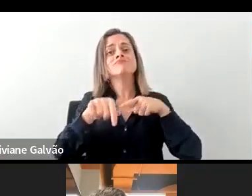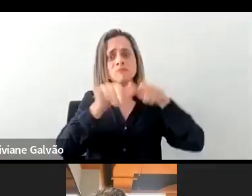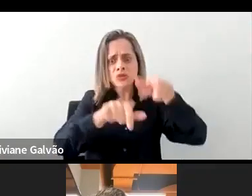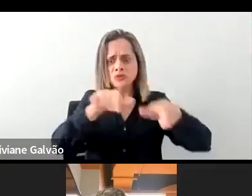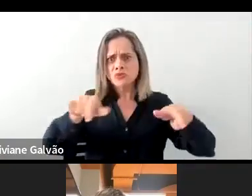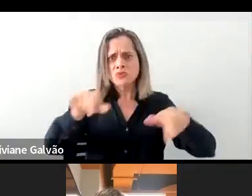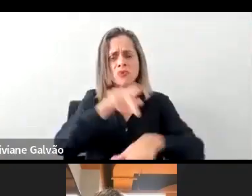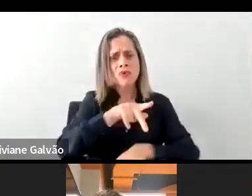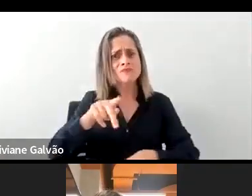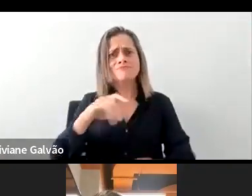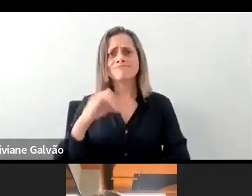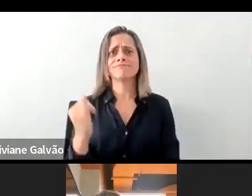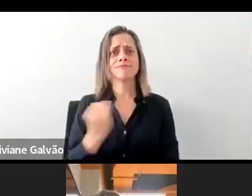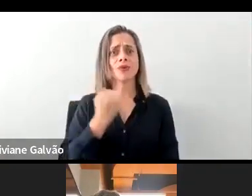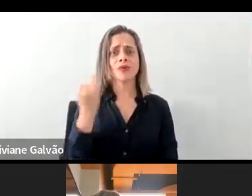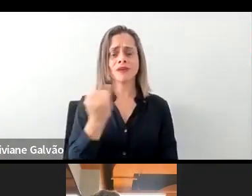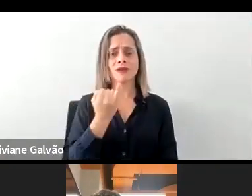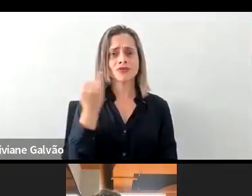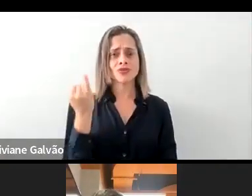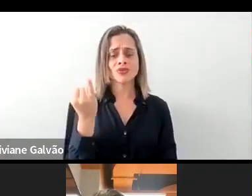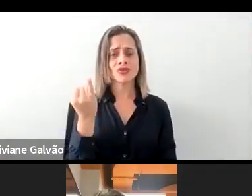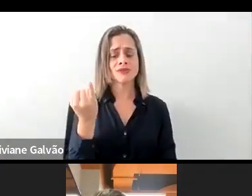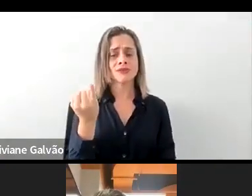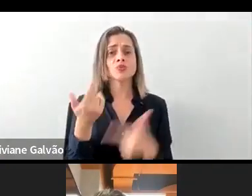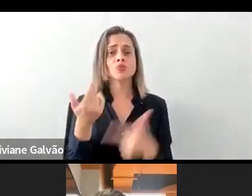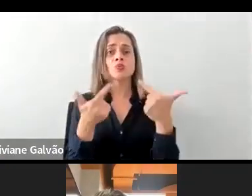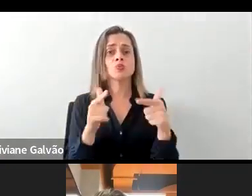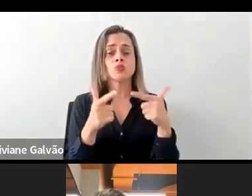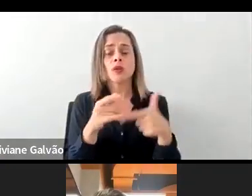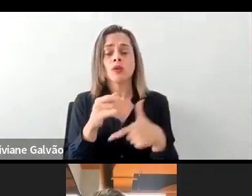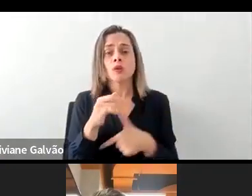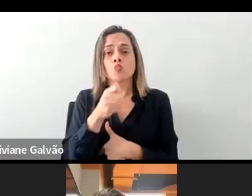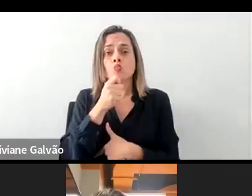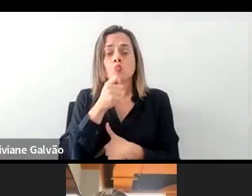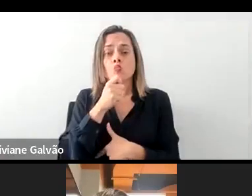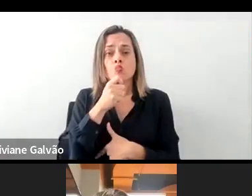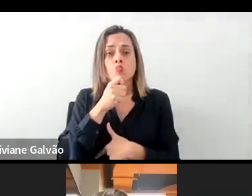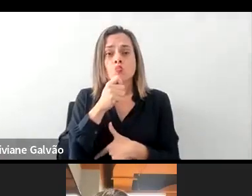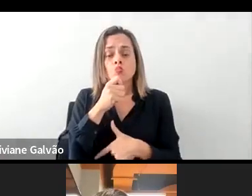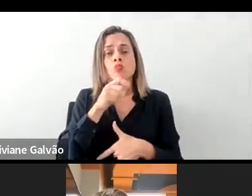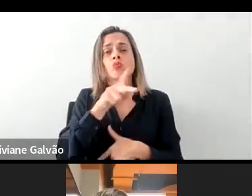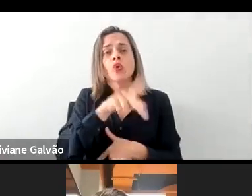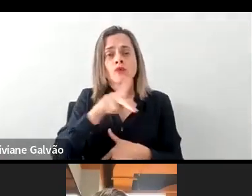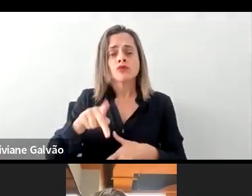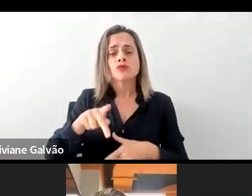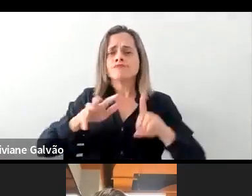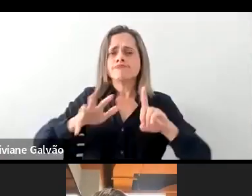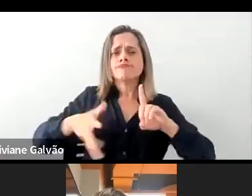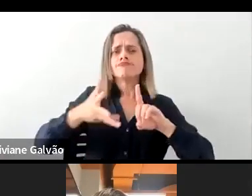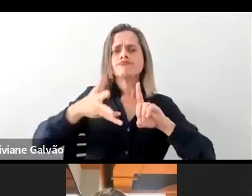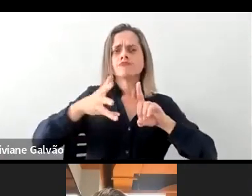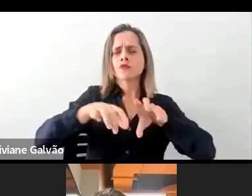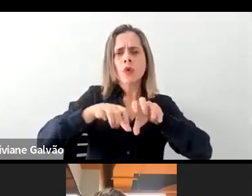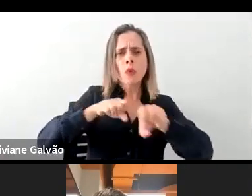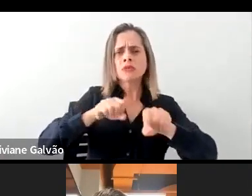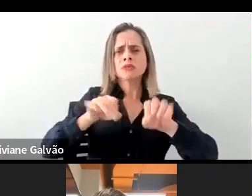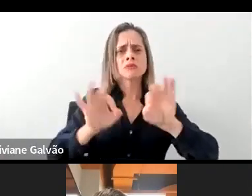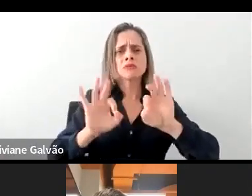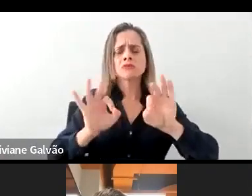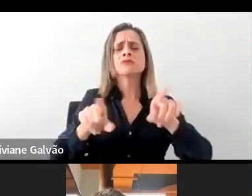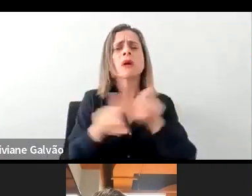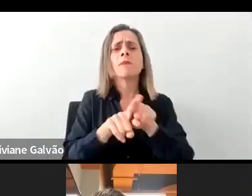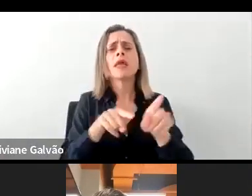educators before the curriculum. They didn't ask opinions for the educators, that they are in